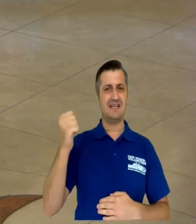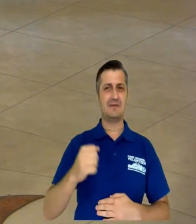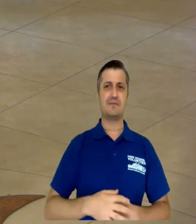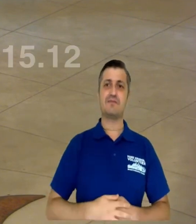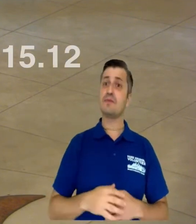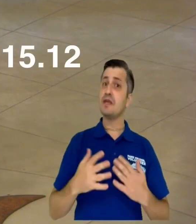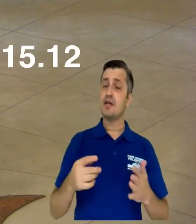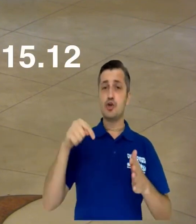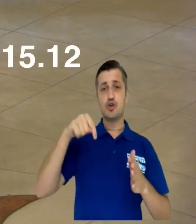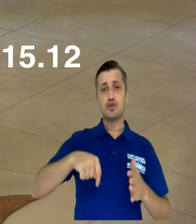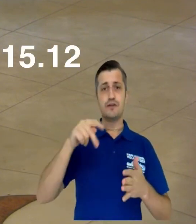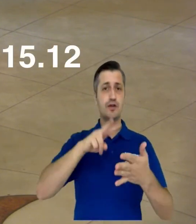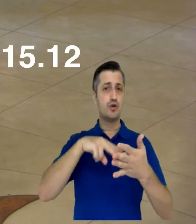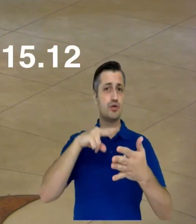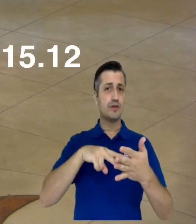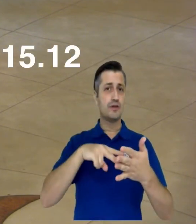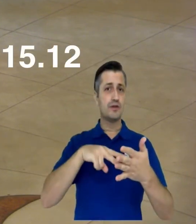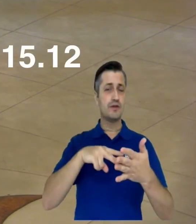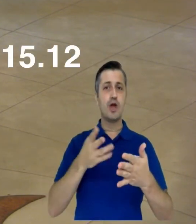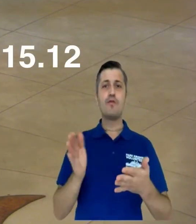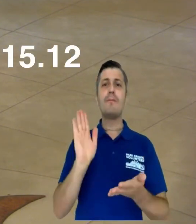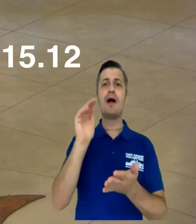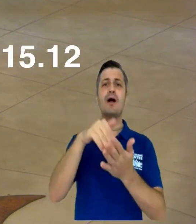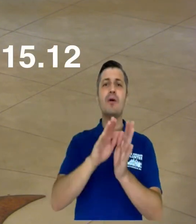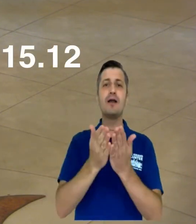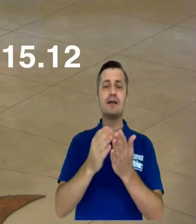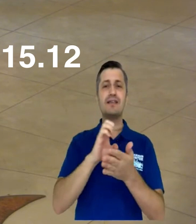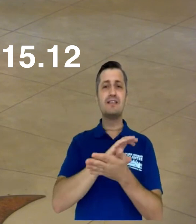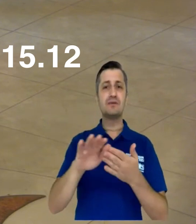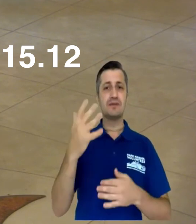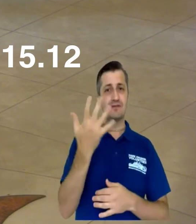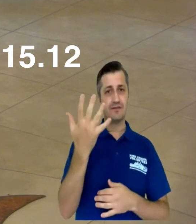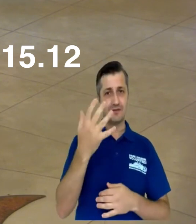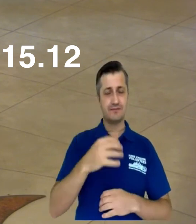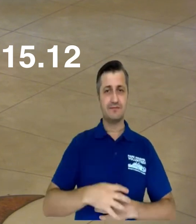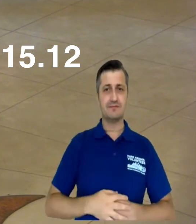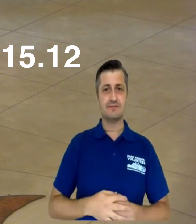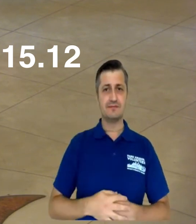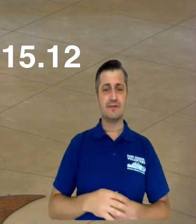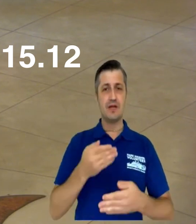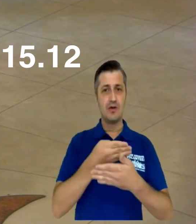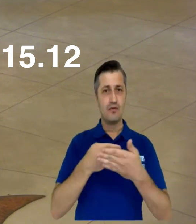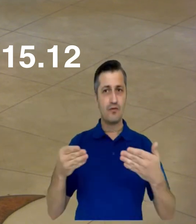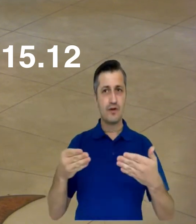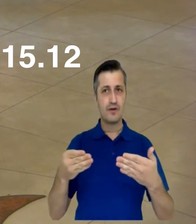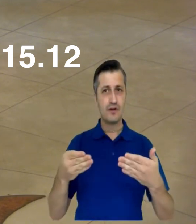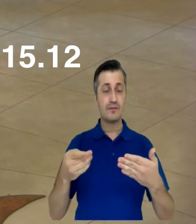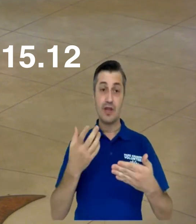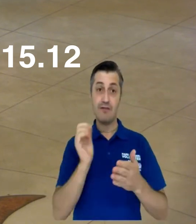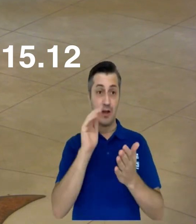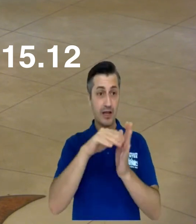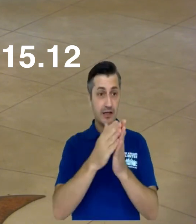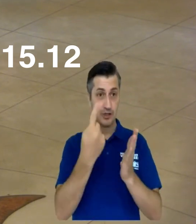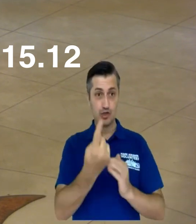So today we'll be reading from the Bhagavad Gita, chapter 15, verse 12. So if you've got the Bhagavad Gita on you